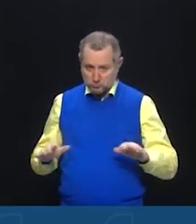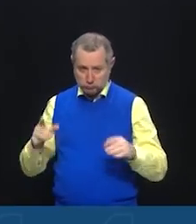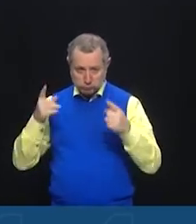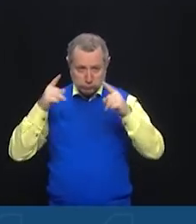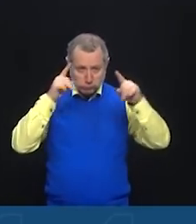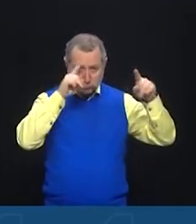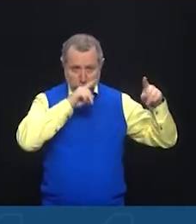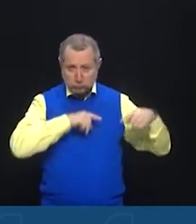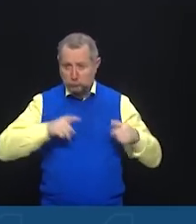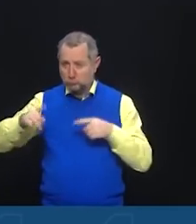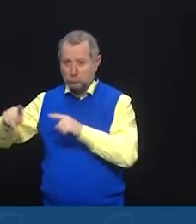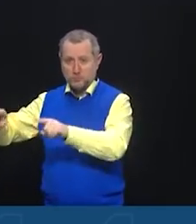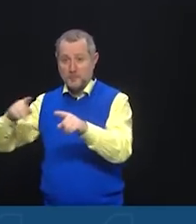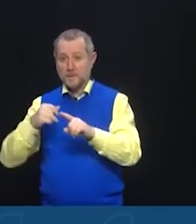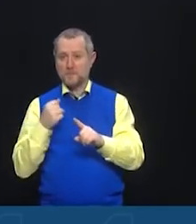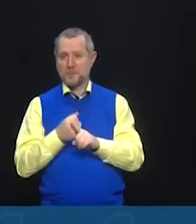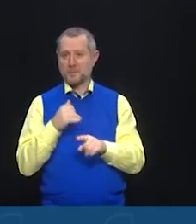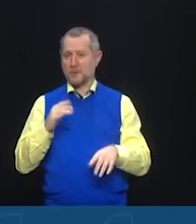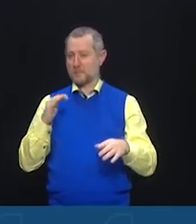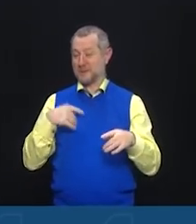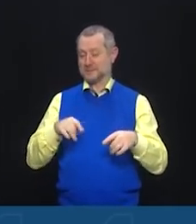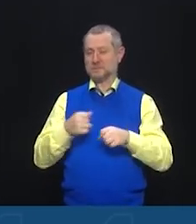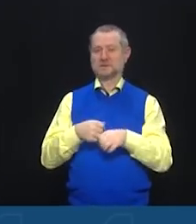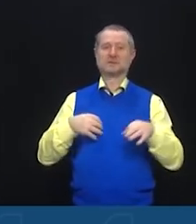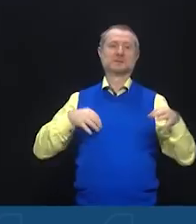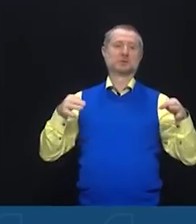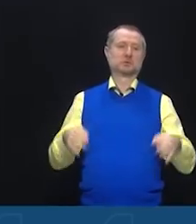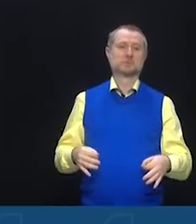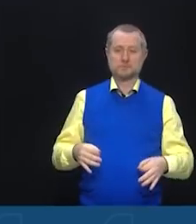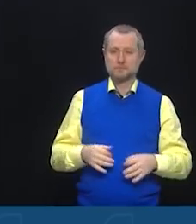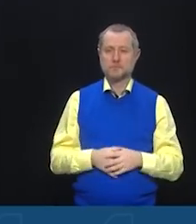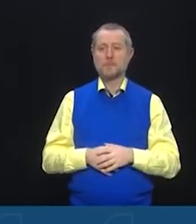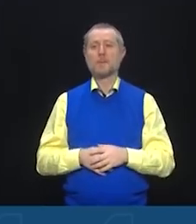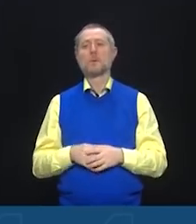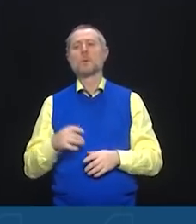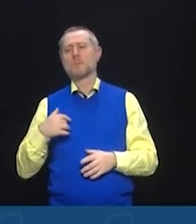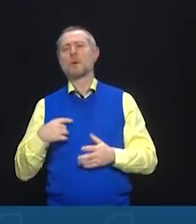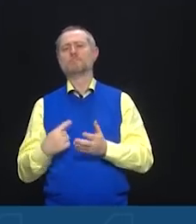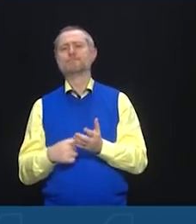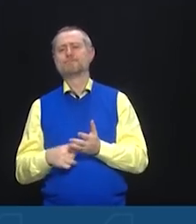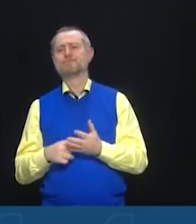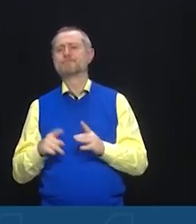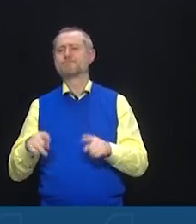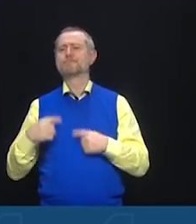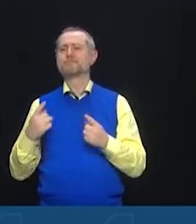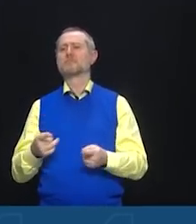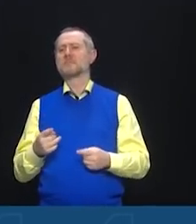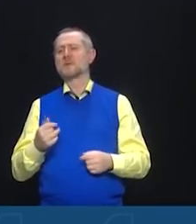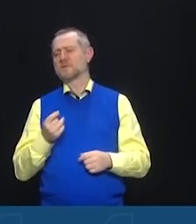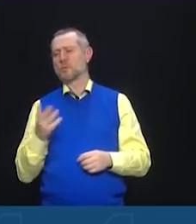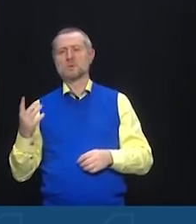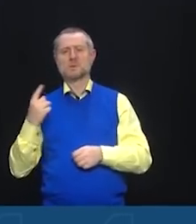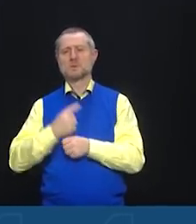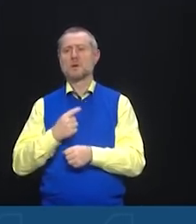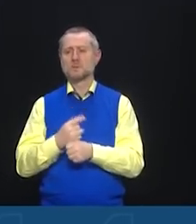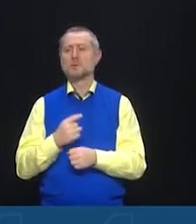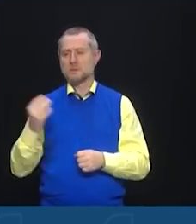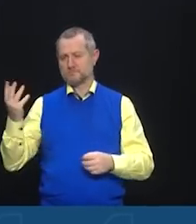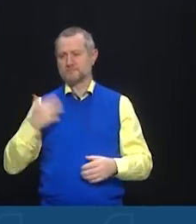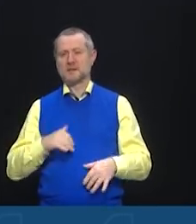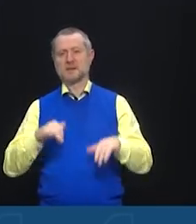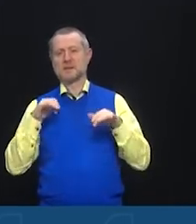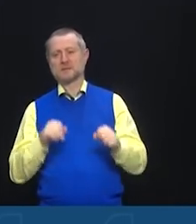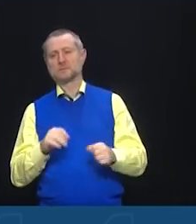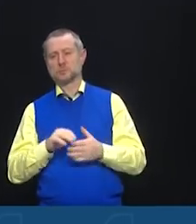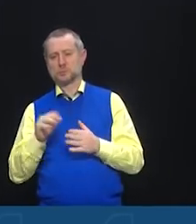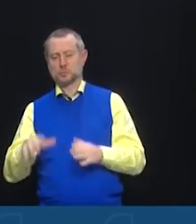directly affected by this decision. And in touch with them for a number of days, they let us know that yes, students are coming back,